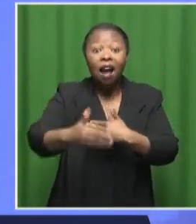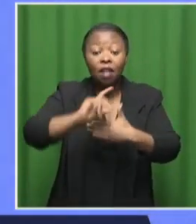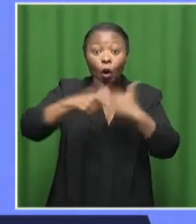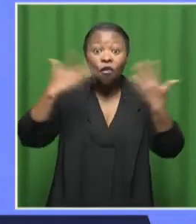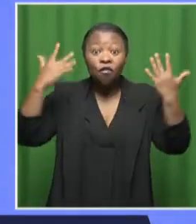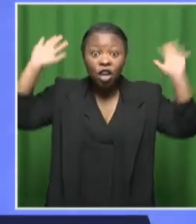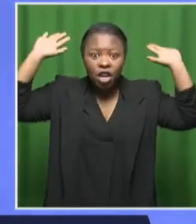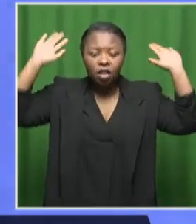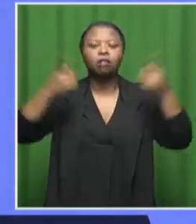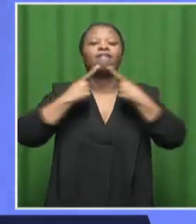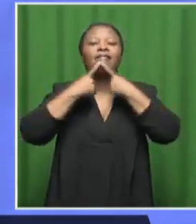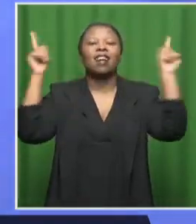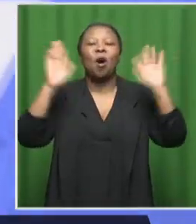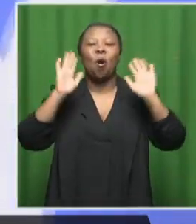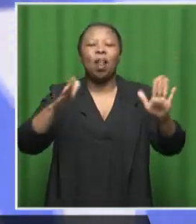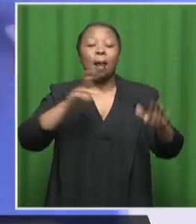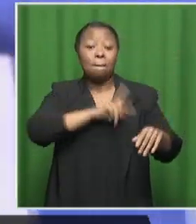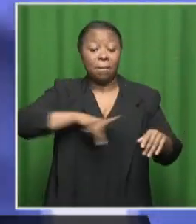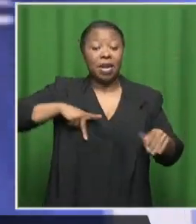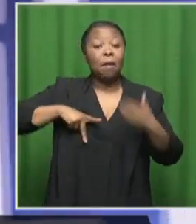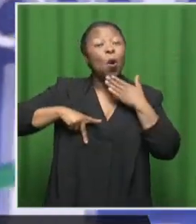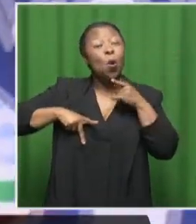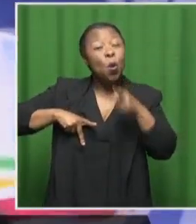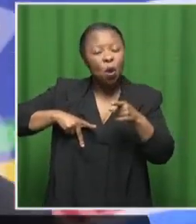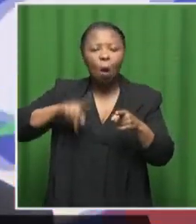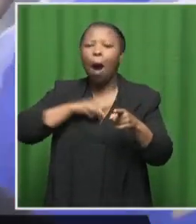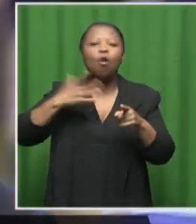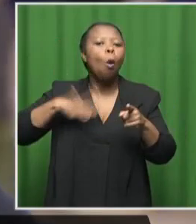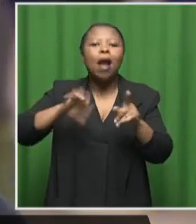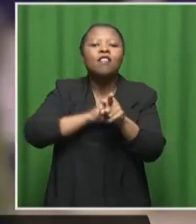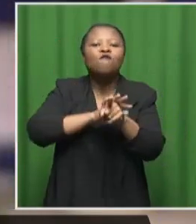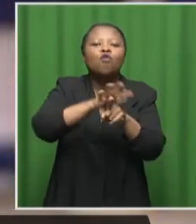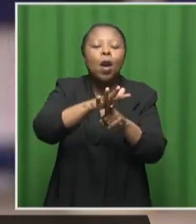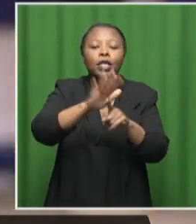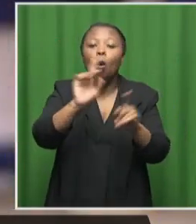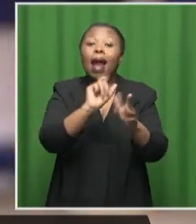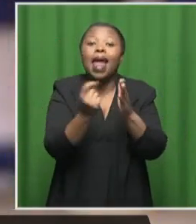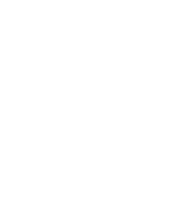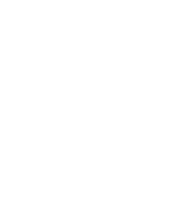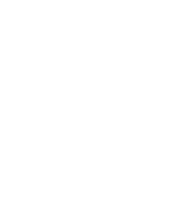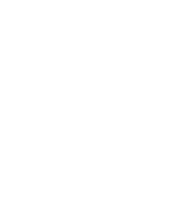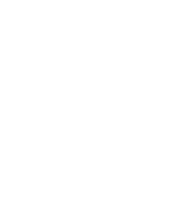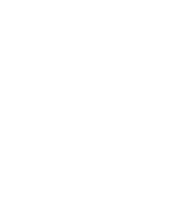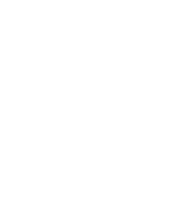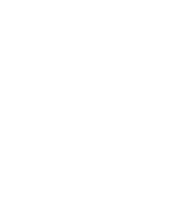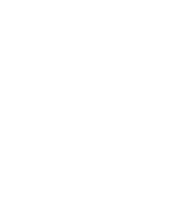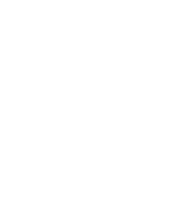dusted, in order not to try and influence the outcomes of a Congress.